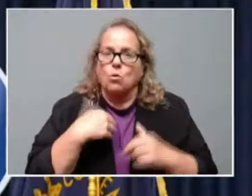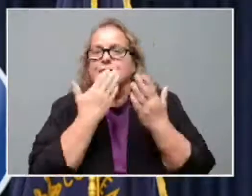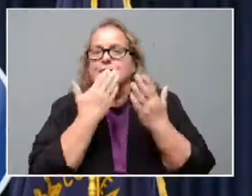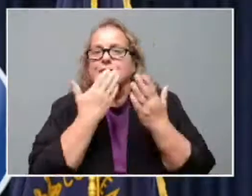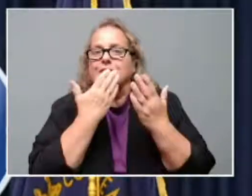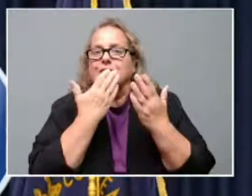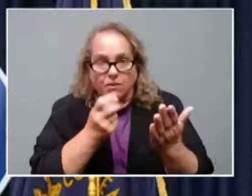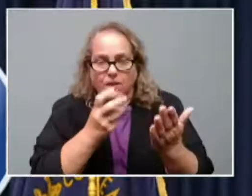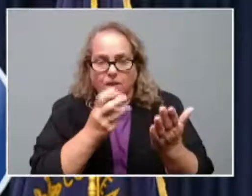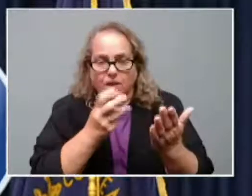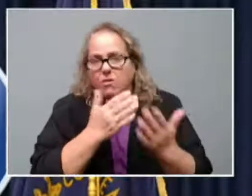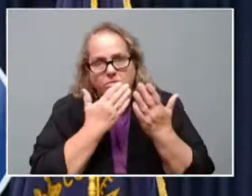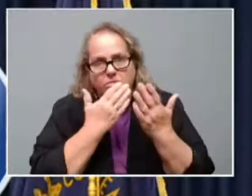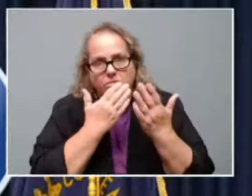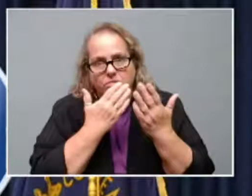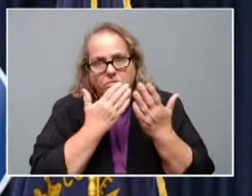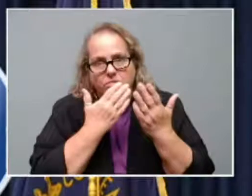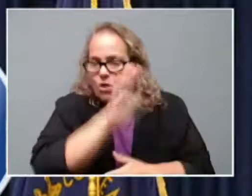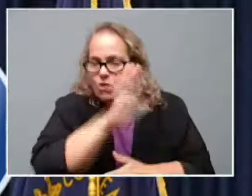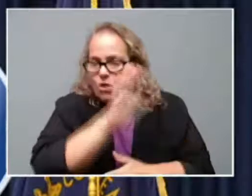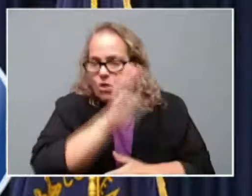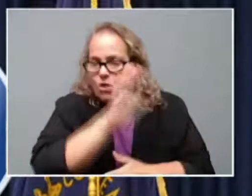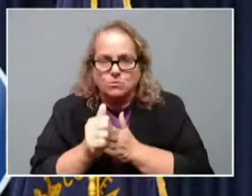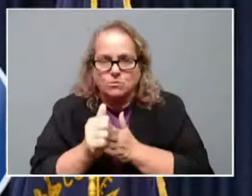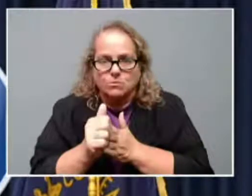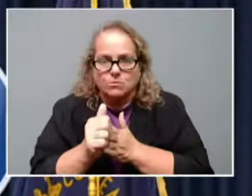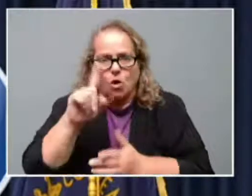for their leadership, for believing in us, for picking